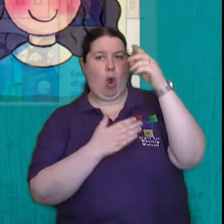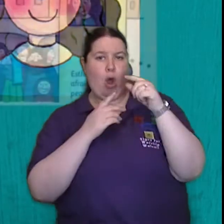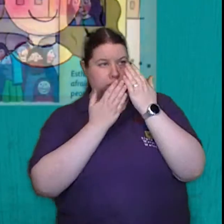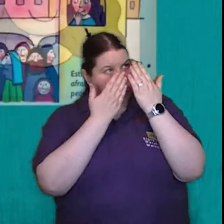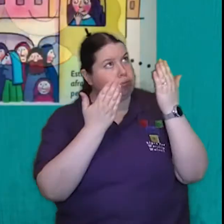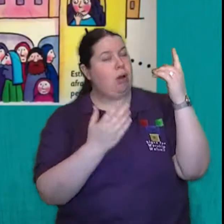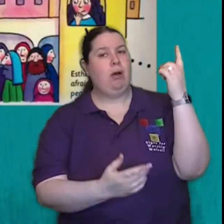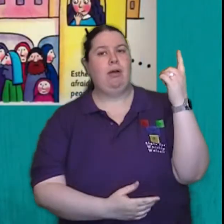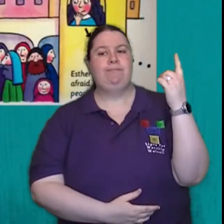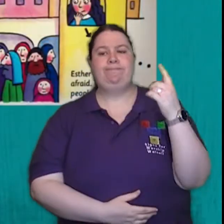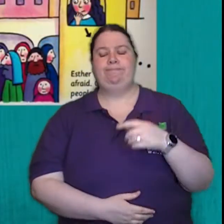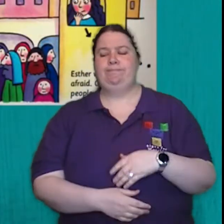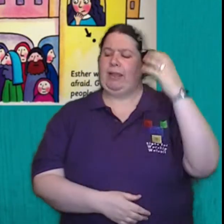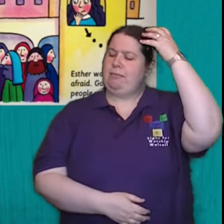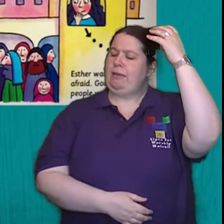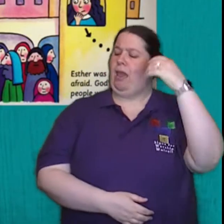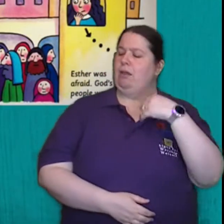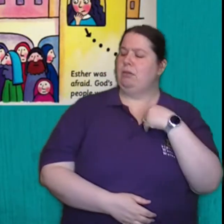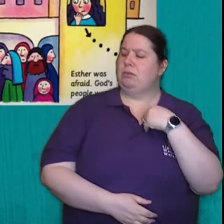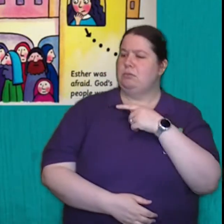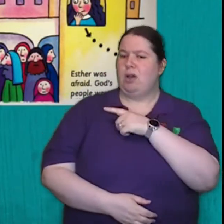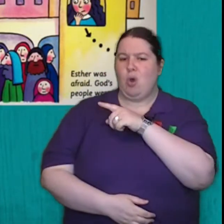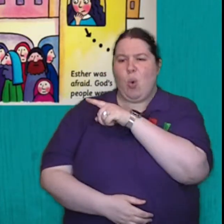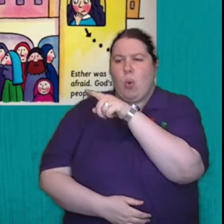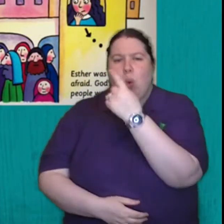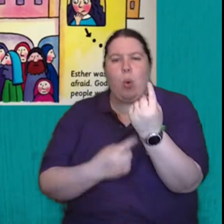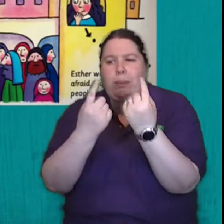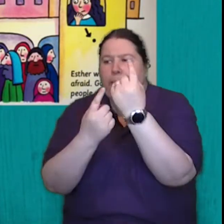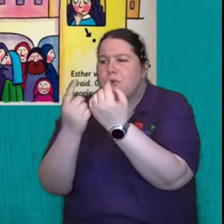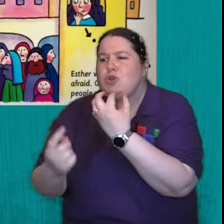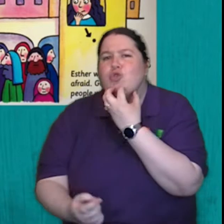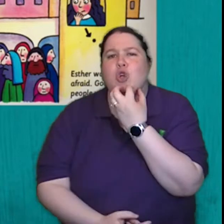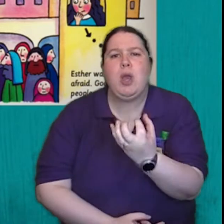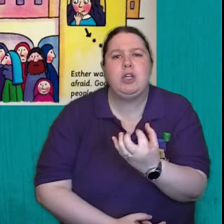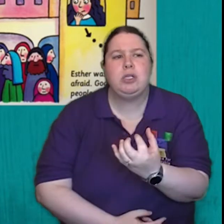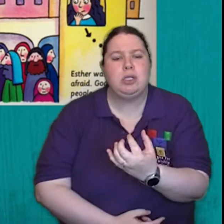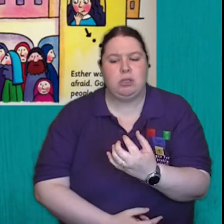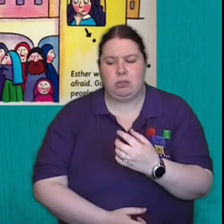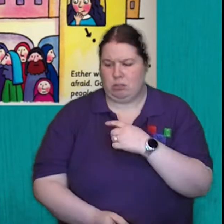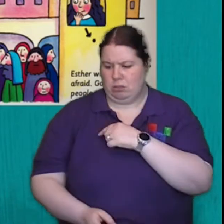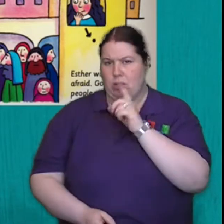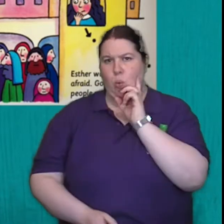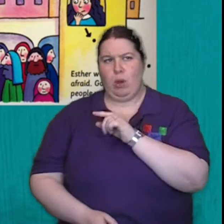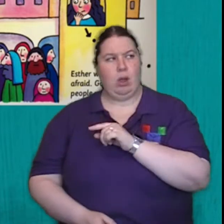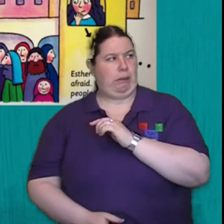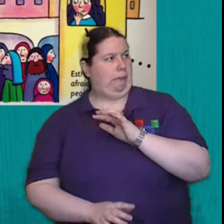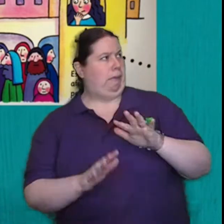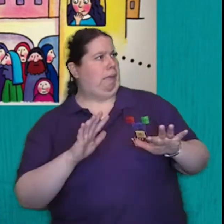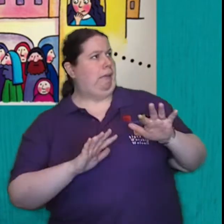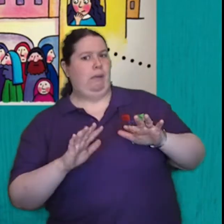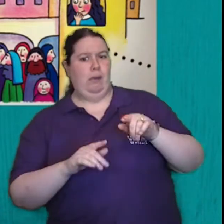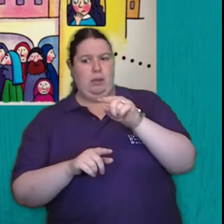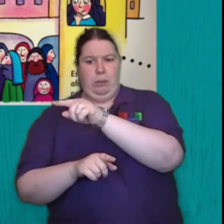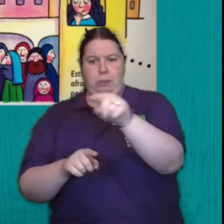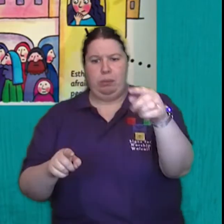God. One day, the king planned to kill all the Jewish people. Esther was afraid. God's people